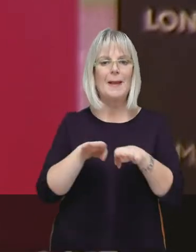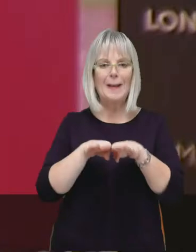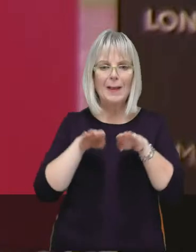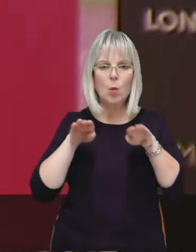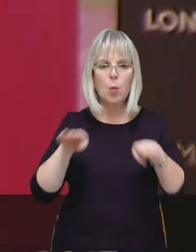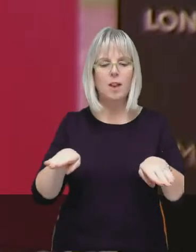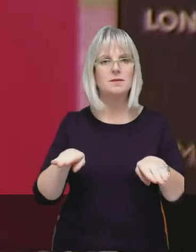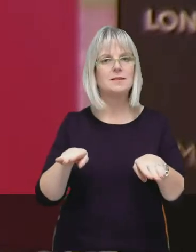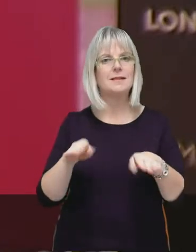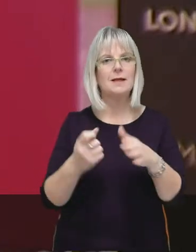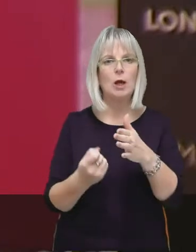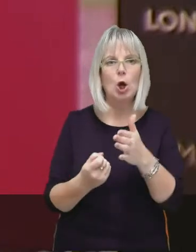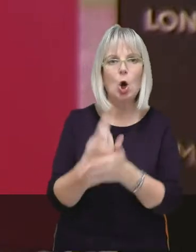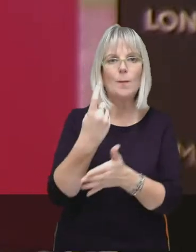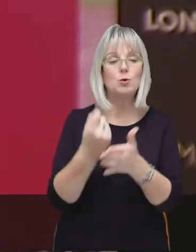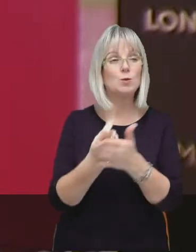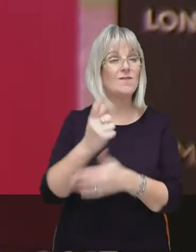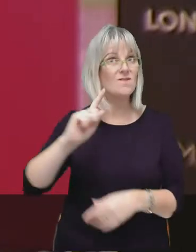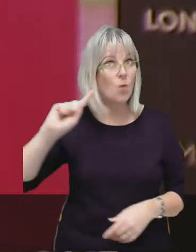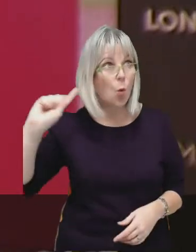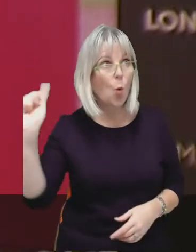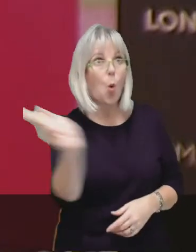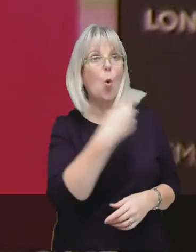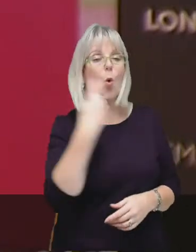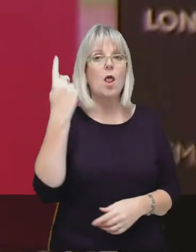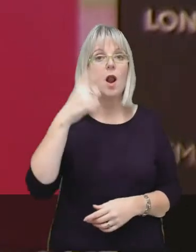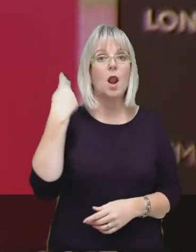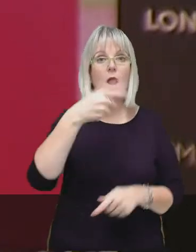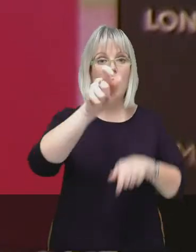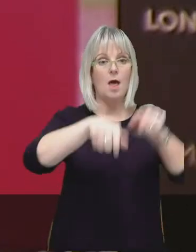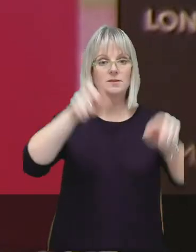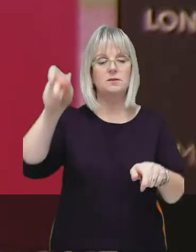all Londoners, not just for a select few.